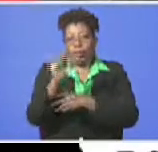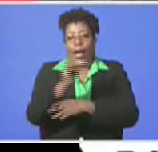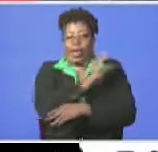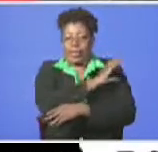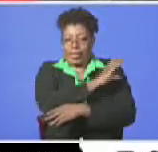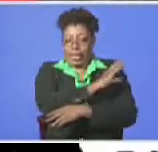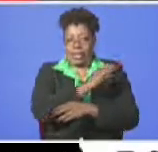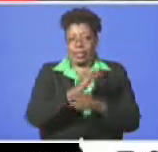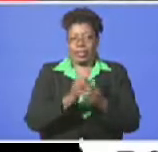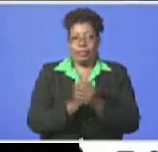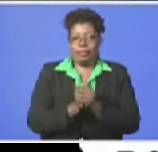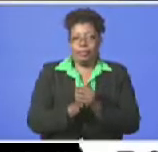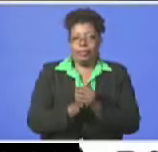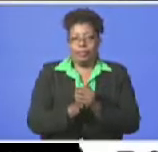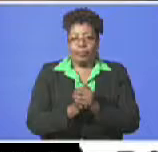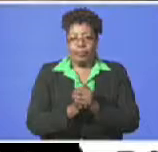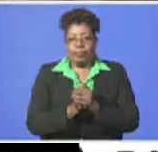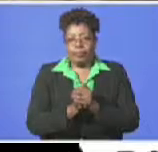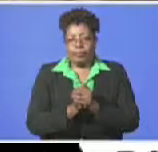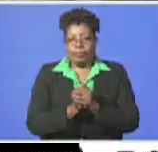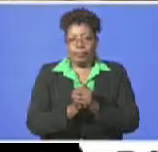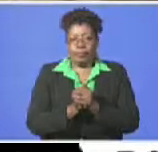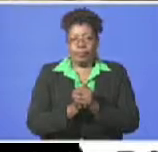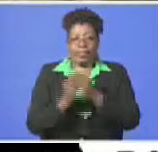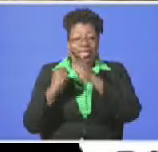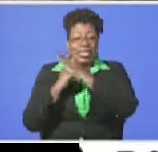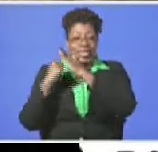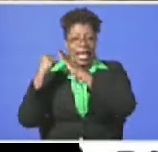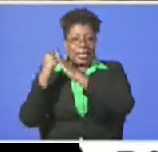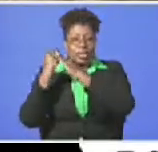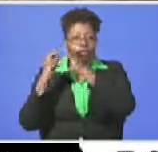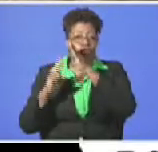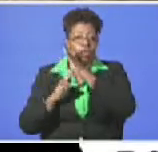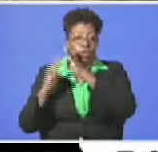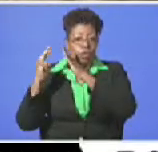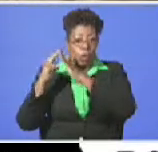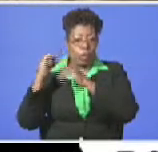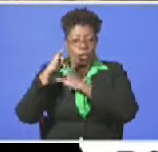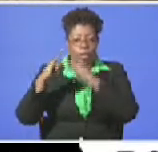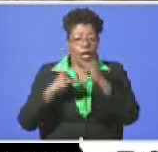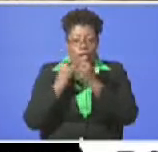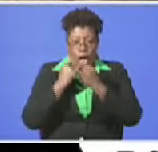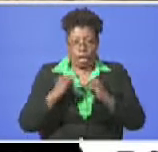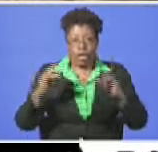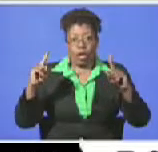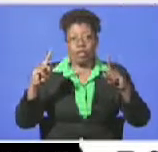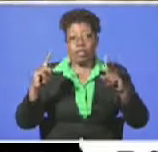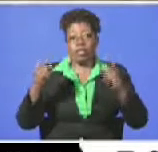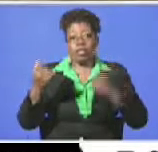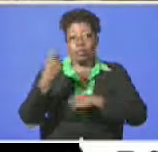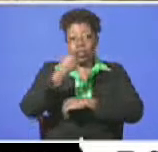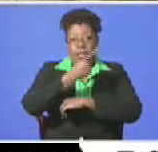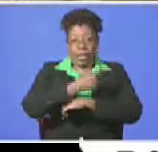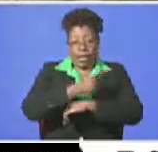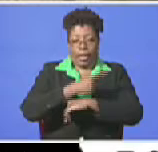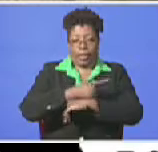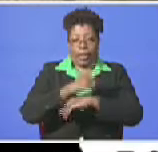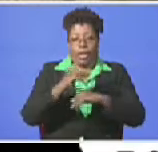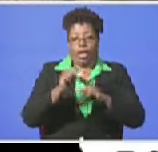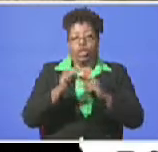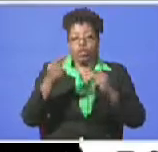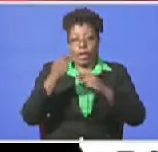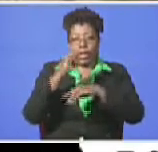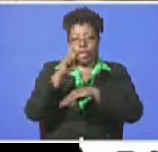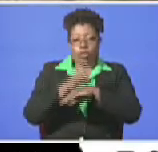Vern Carey, ZNS Network News. Sandals Resorts International announcing today that Emerald Bay in Great Exuma